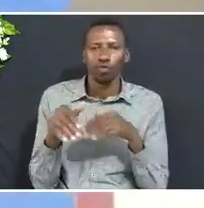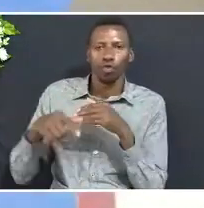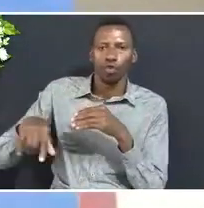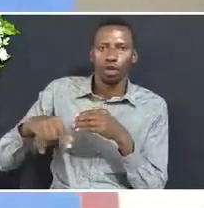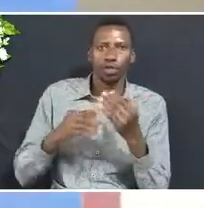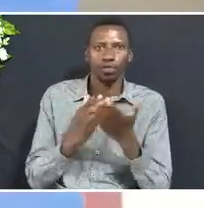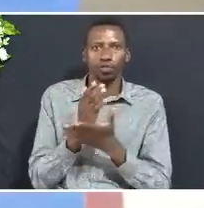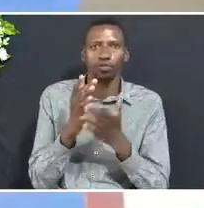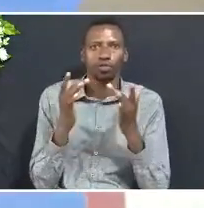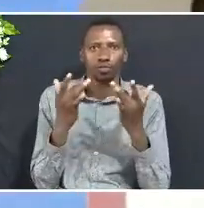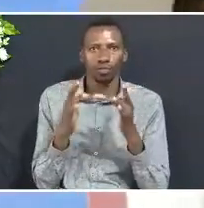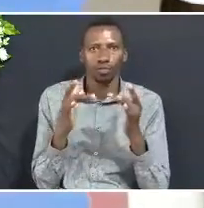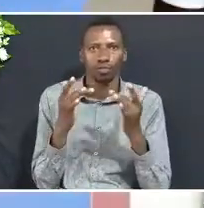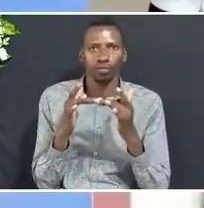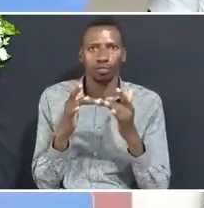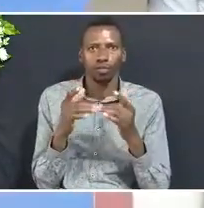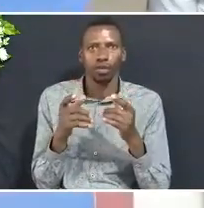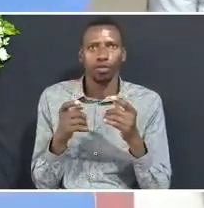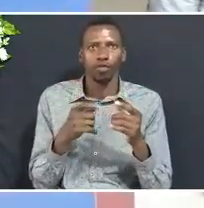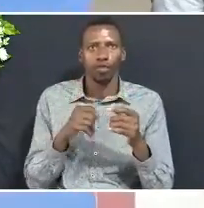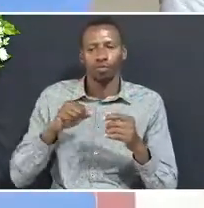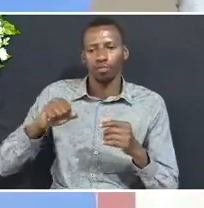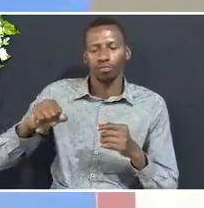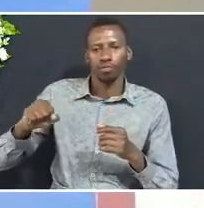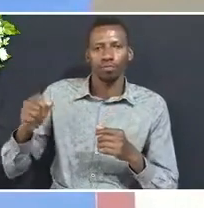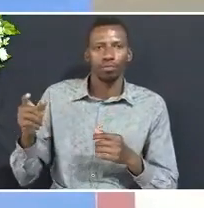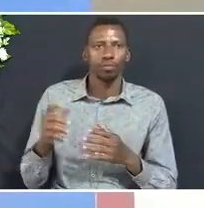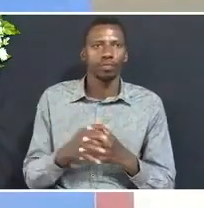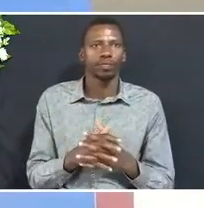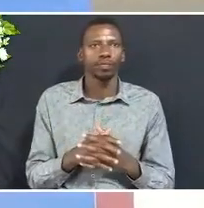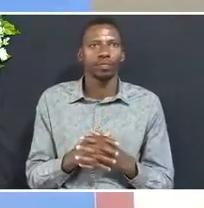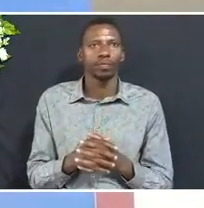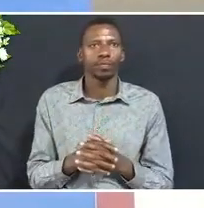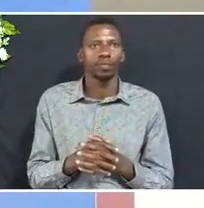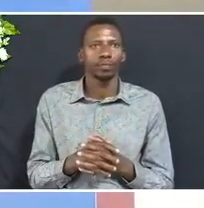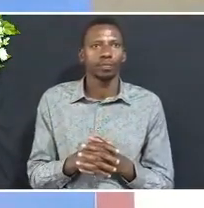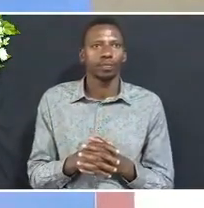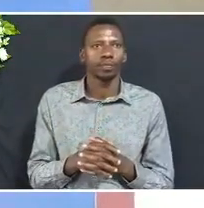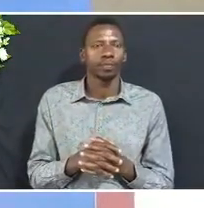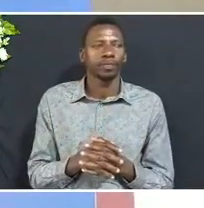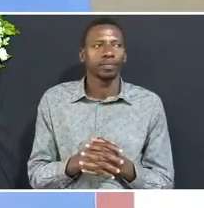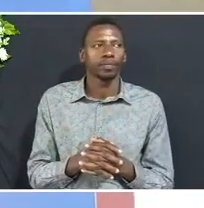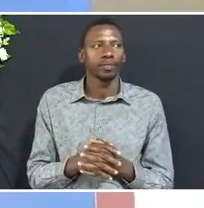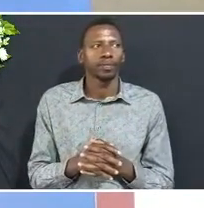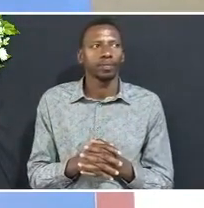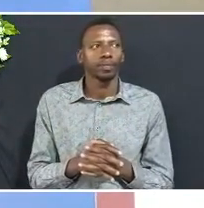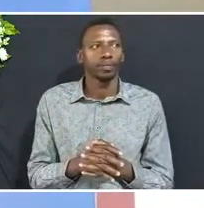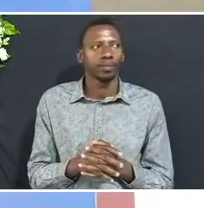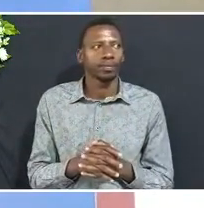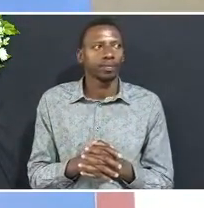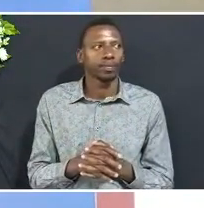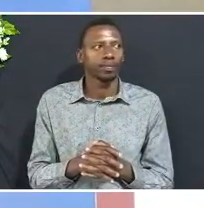online from this side, raise up your hands, because I saw you raise the hands.